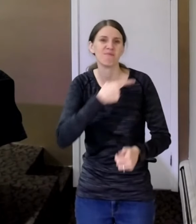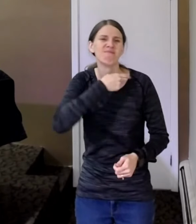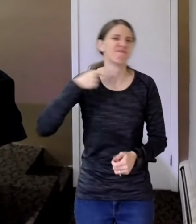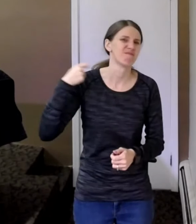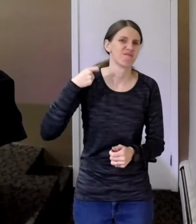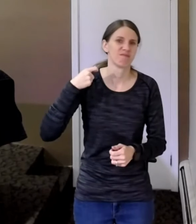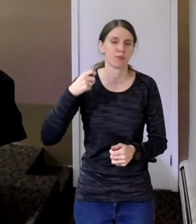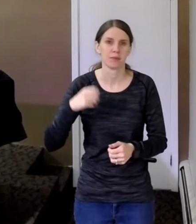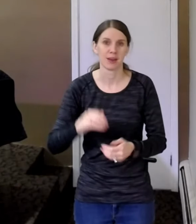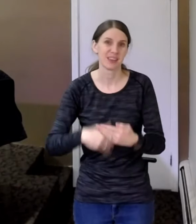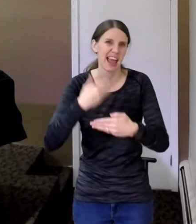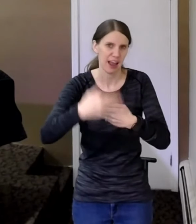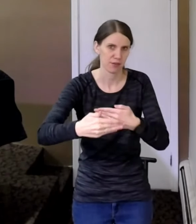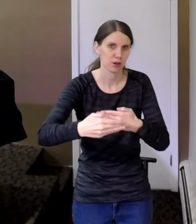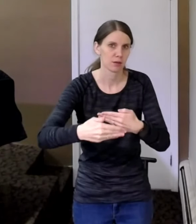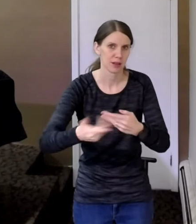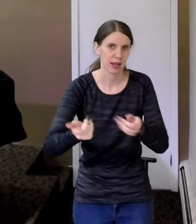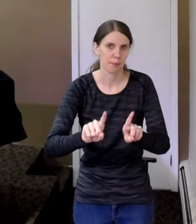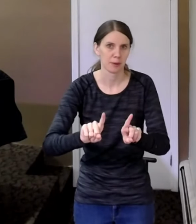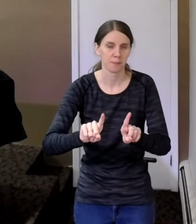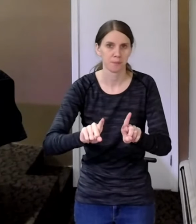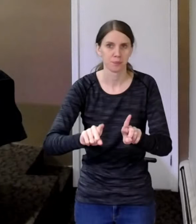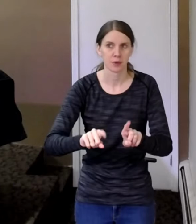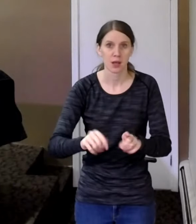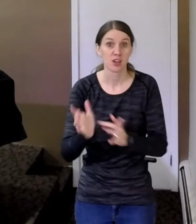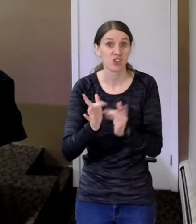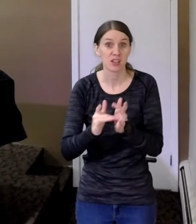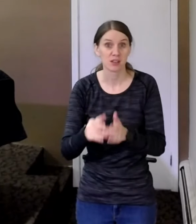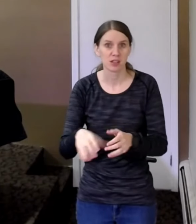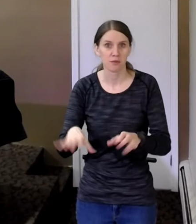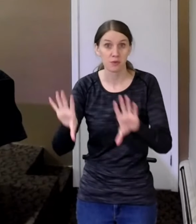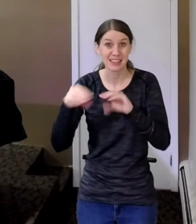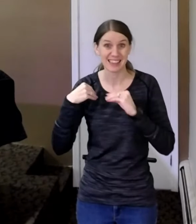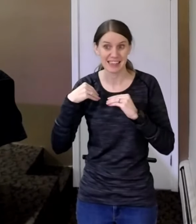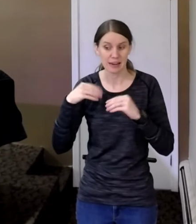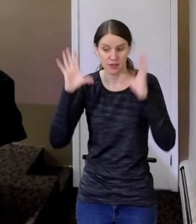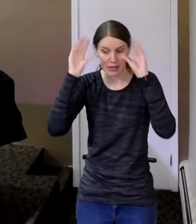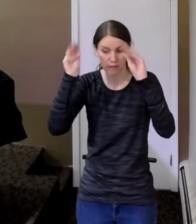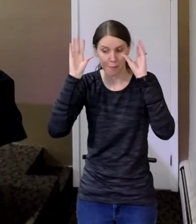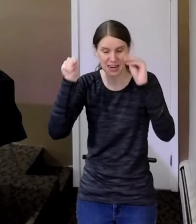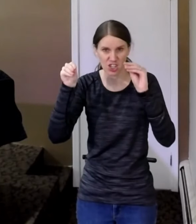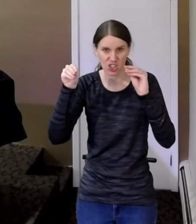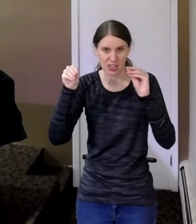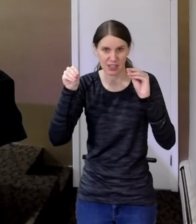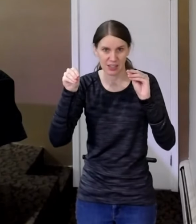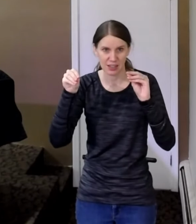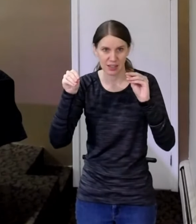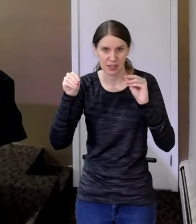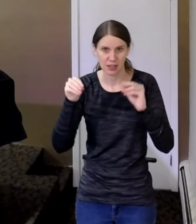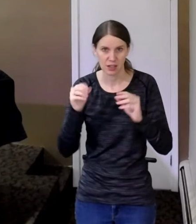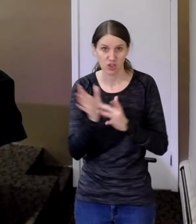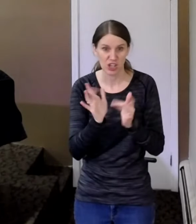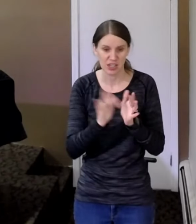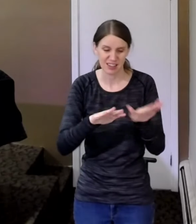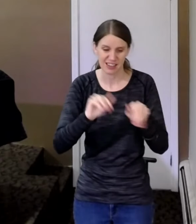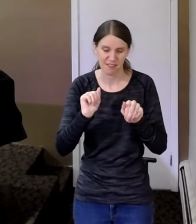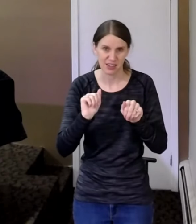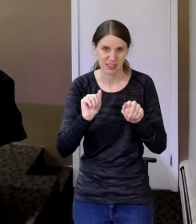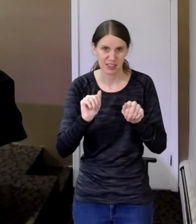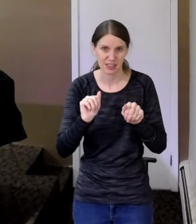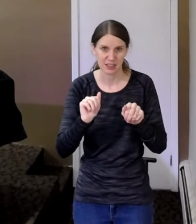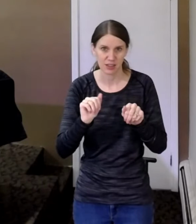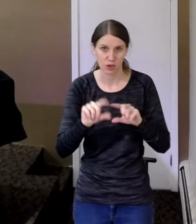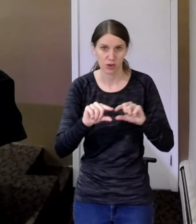beginning of that, when he heard that, that's when Jesus went away. Jesus was hurt by that